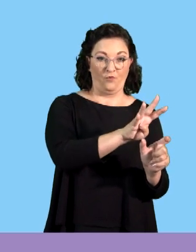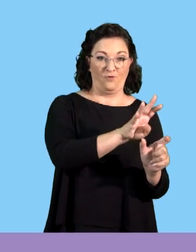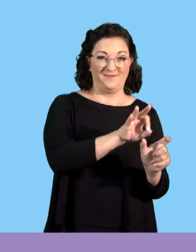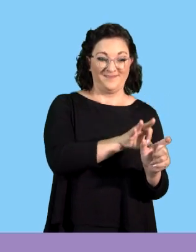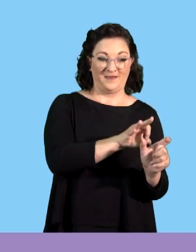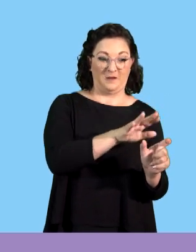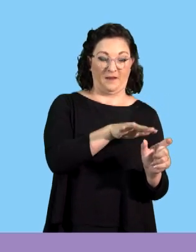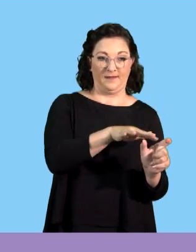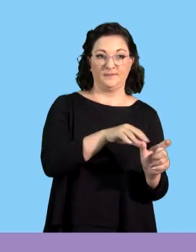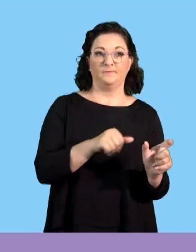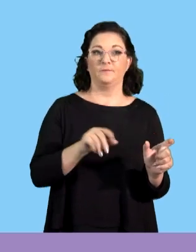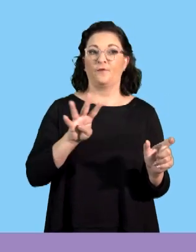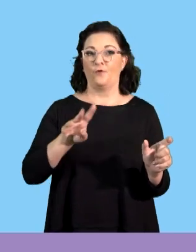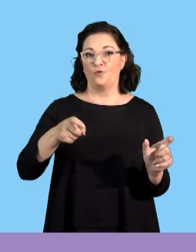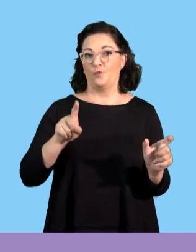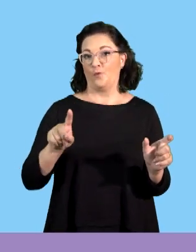304 plus